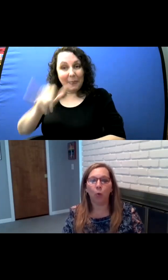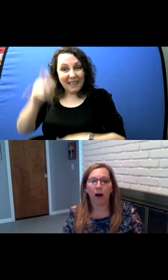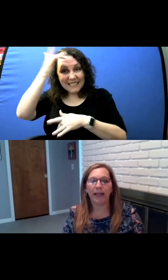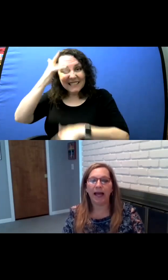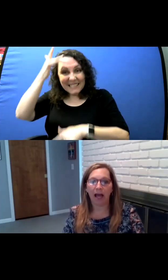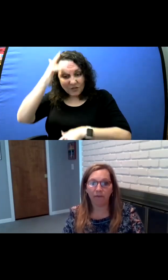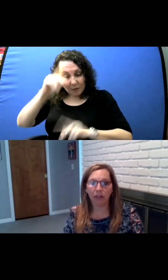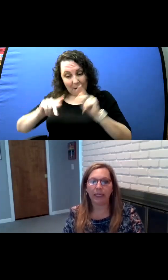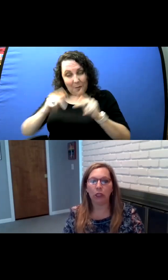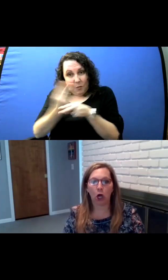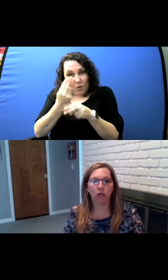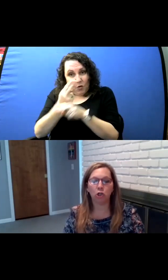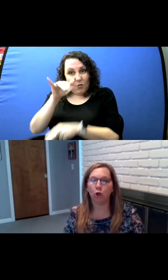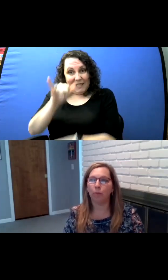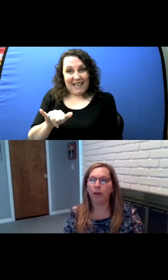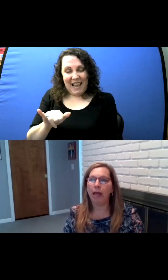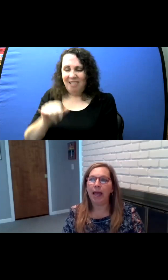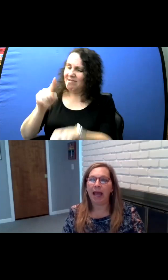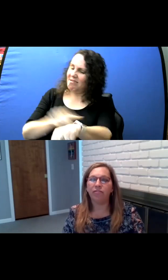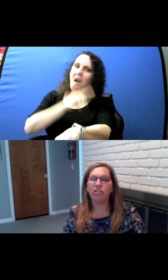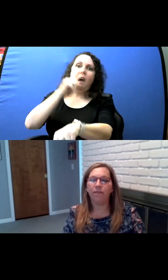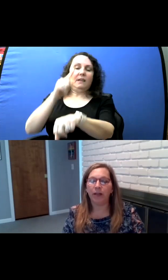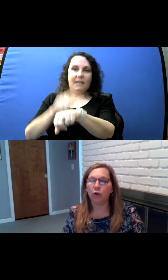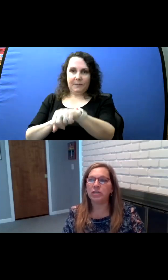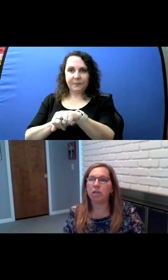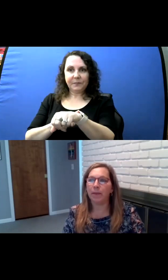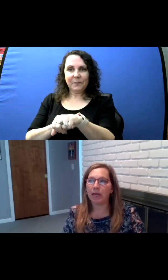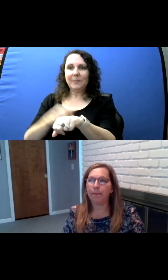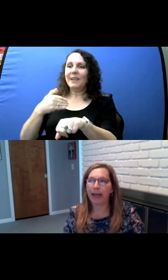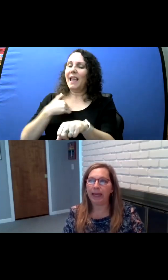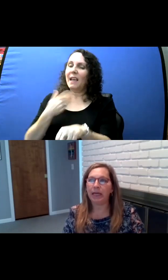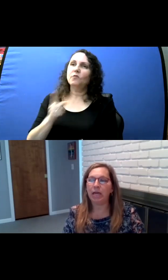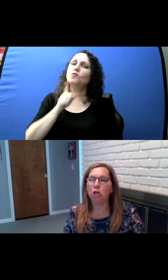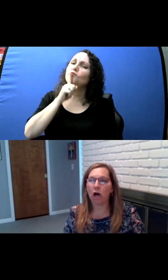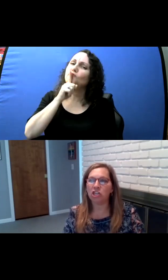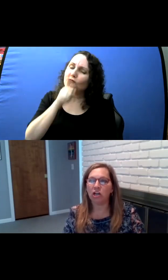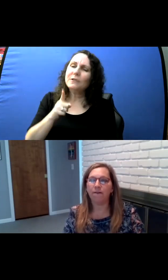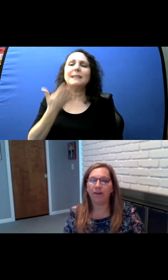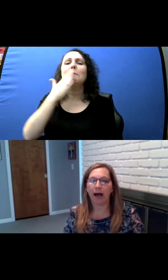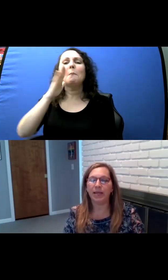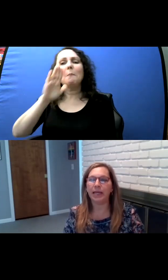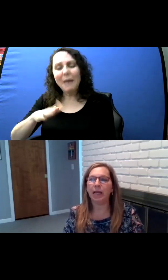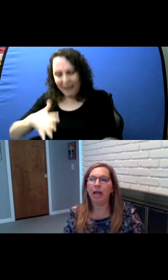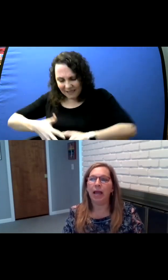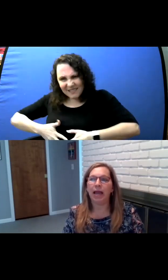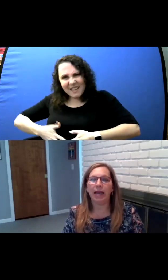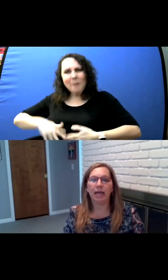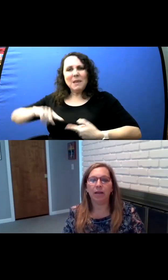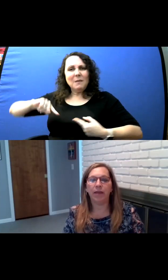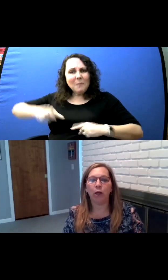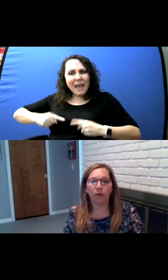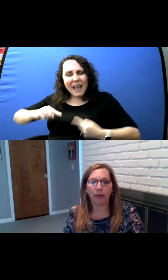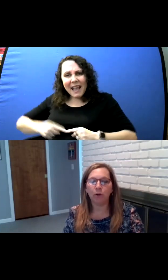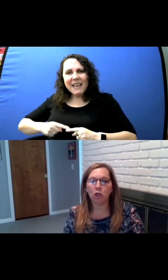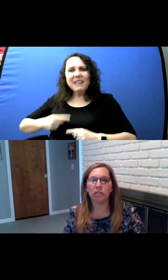use marijuana heavily long-term have severe stomach pain, nausea, vomiting,